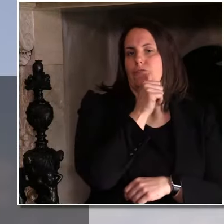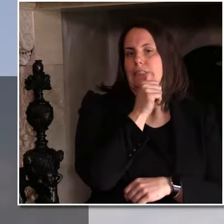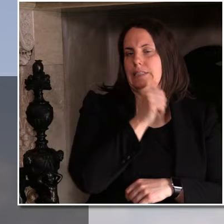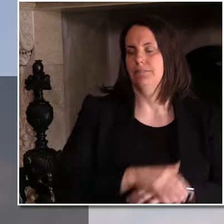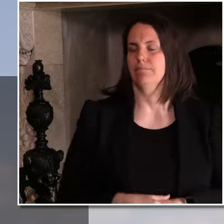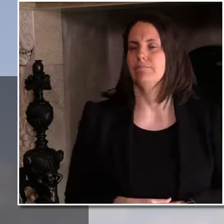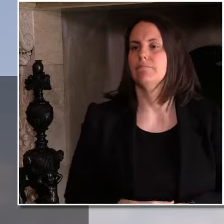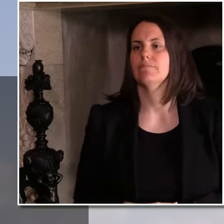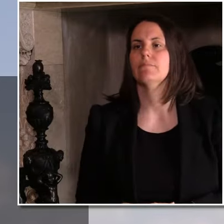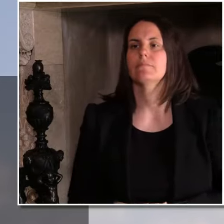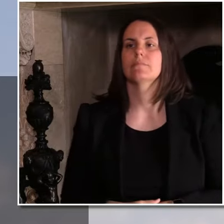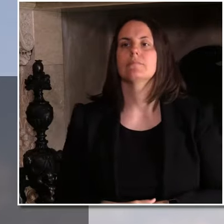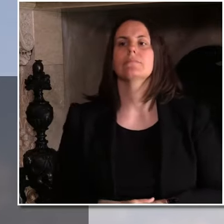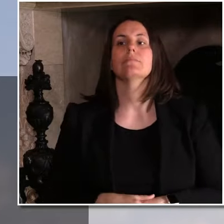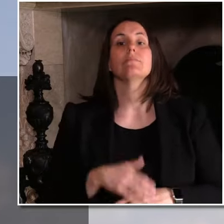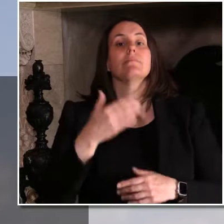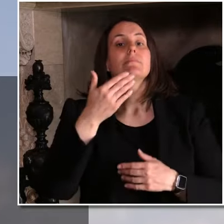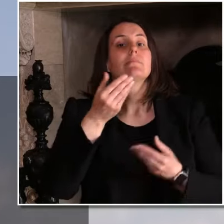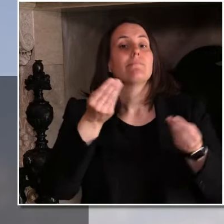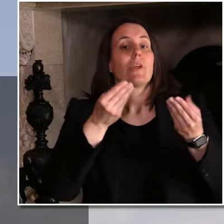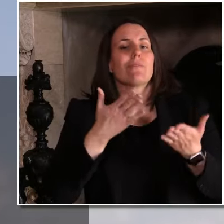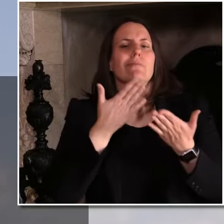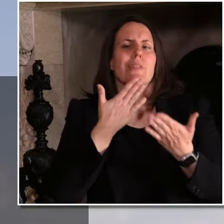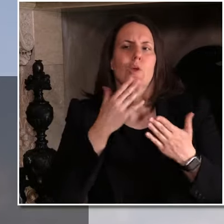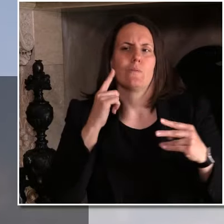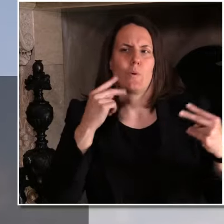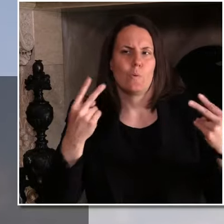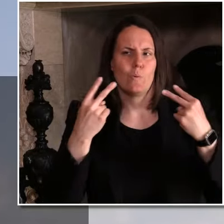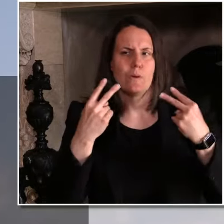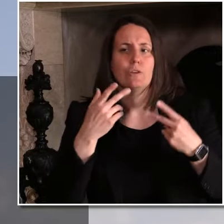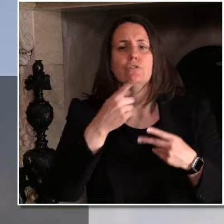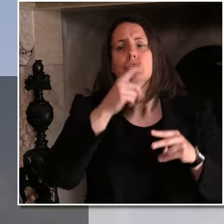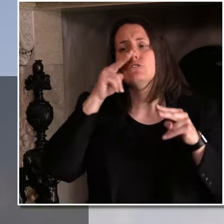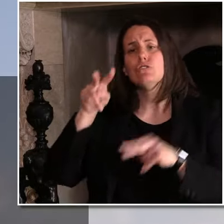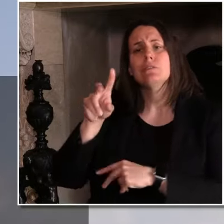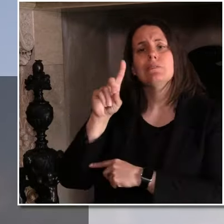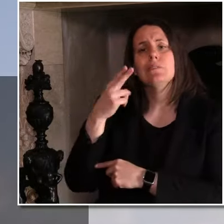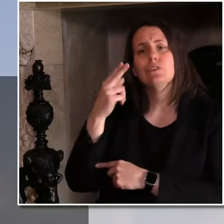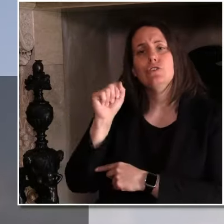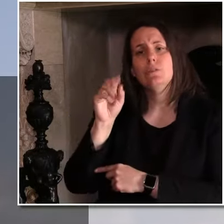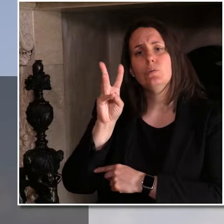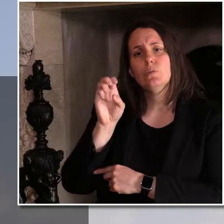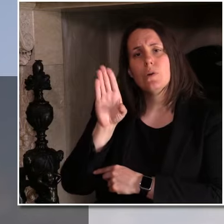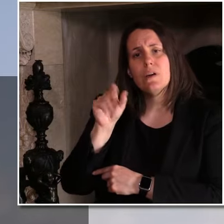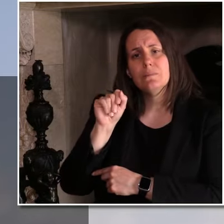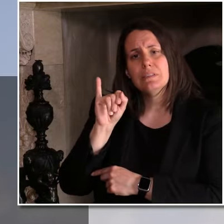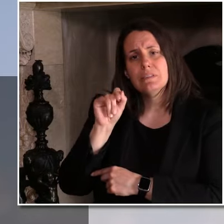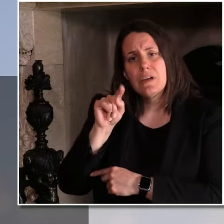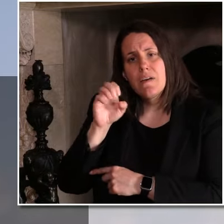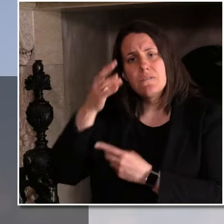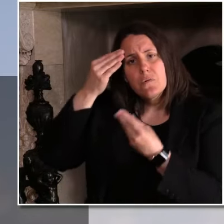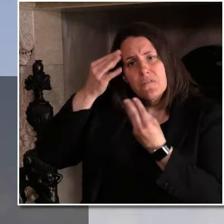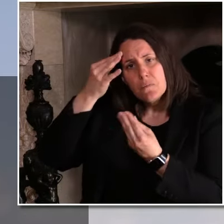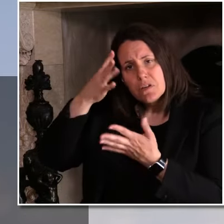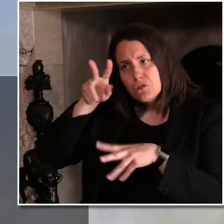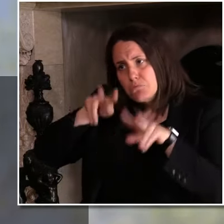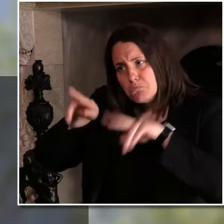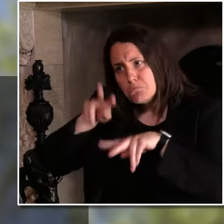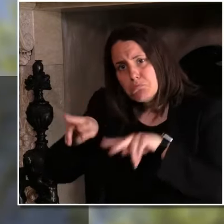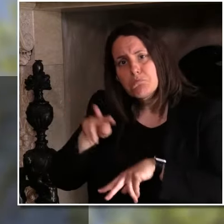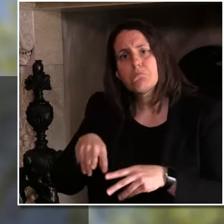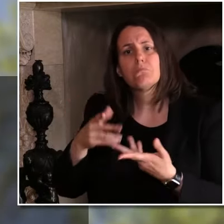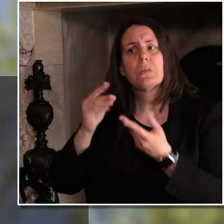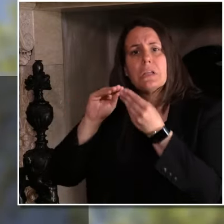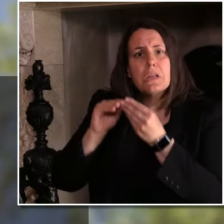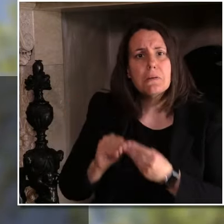to monitor the DHS outbreaks and investigations and COVID-19 web pages for information, data, and guidance. For topics not related